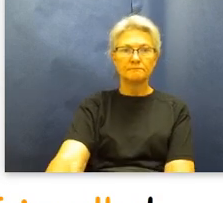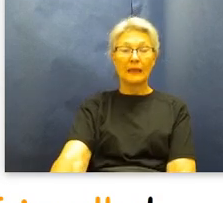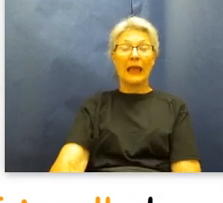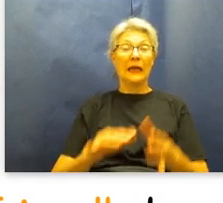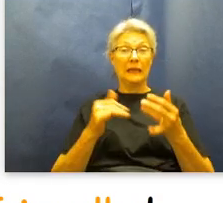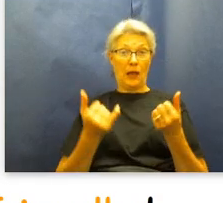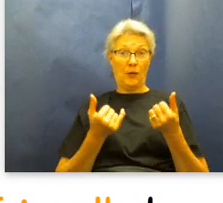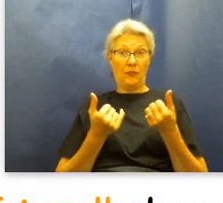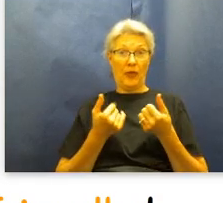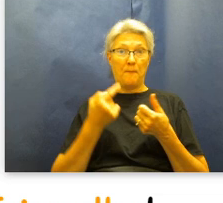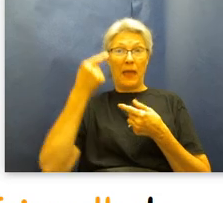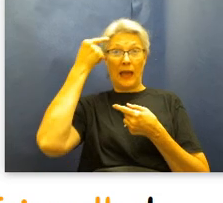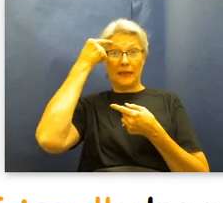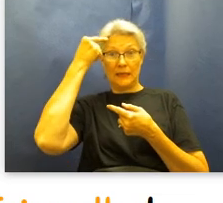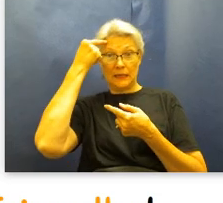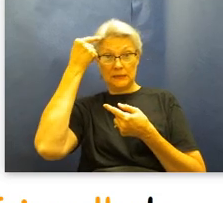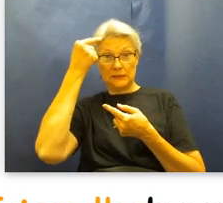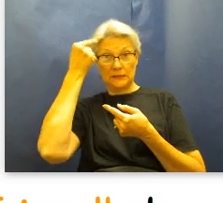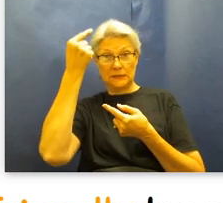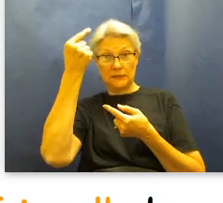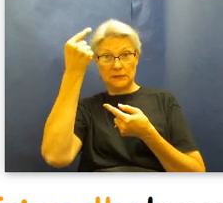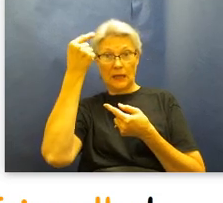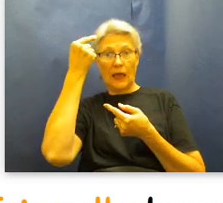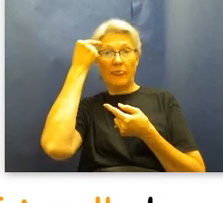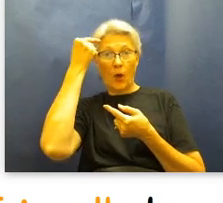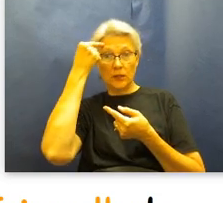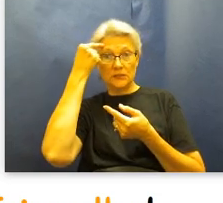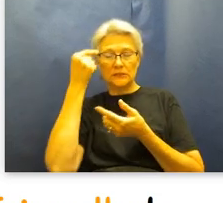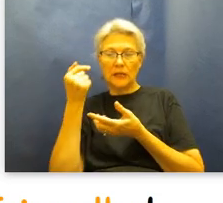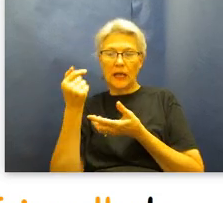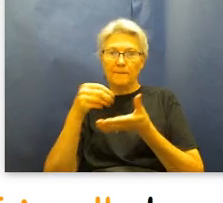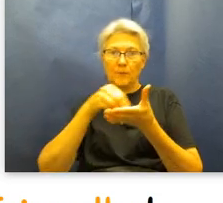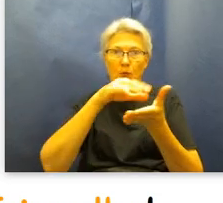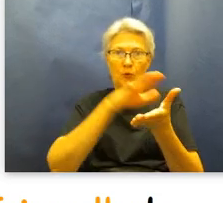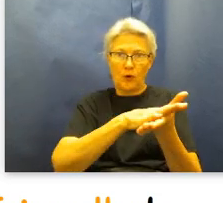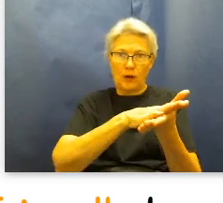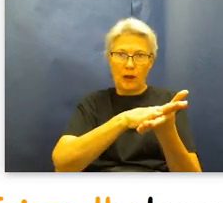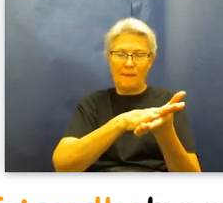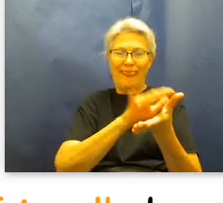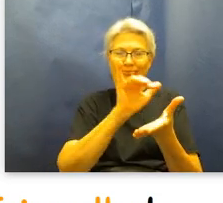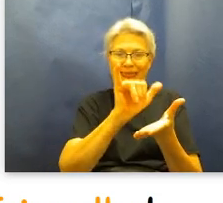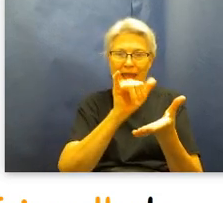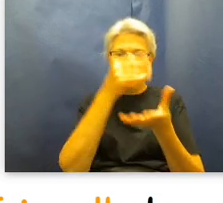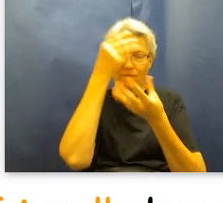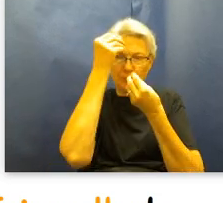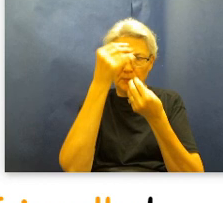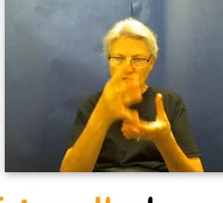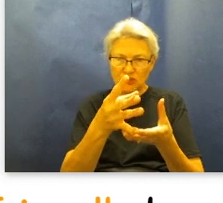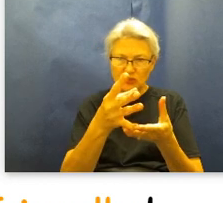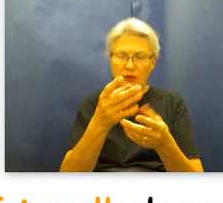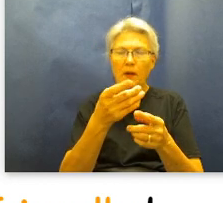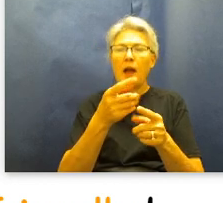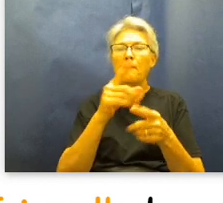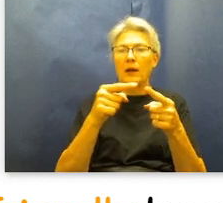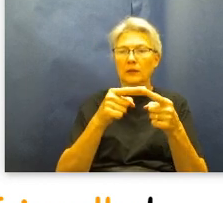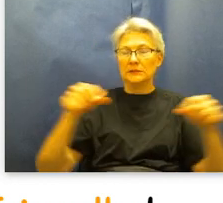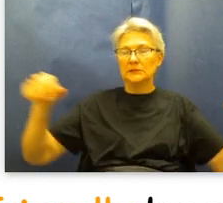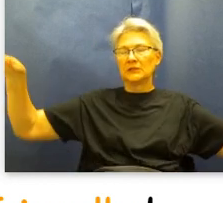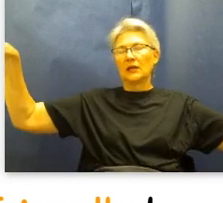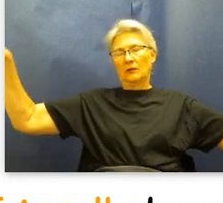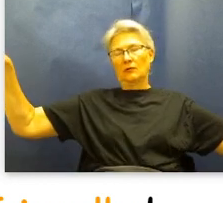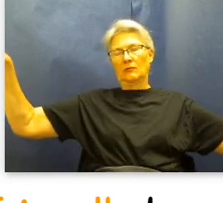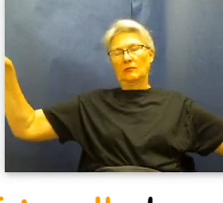Now that I've collected my thoughts with the Scarecrow, I'm going to take that information and write it down into complete